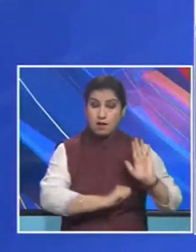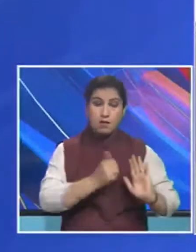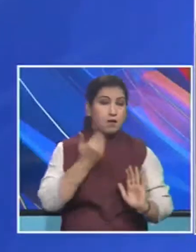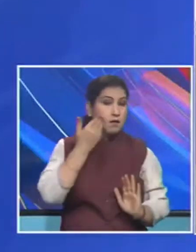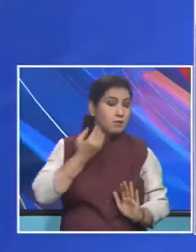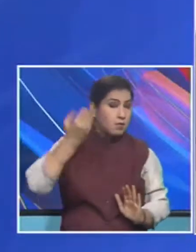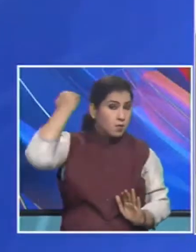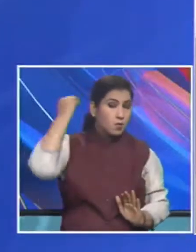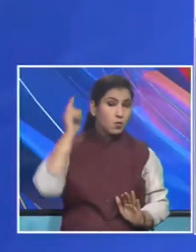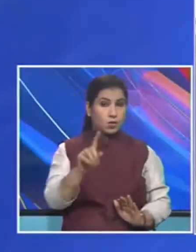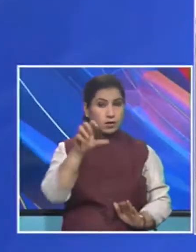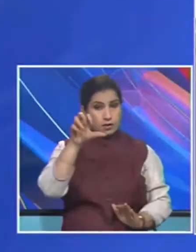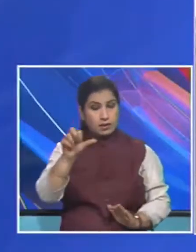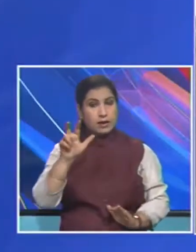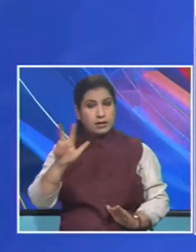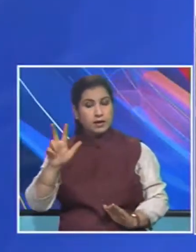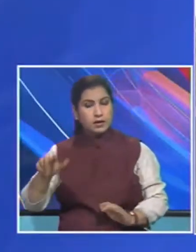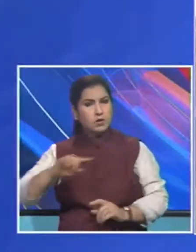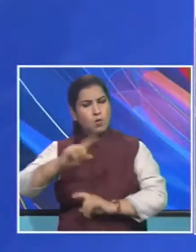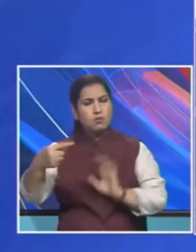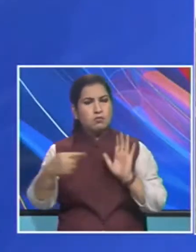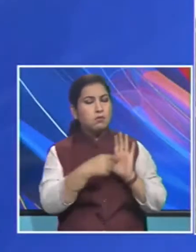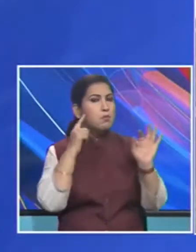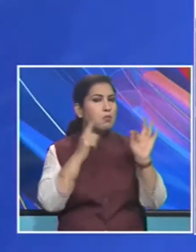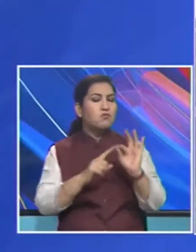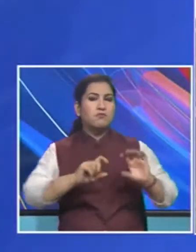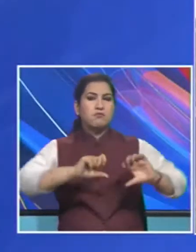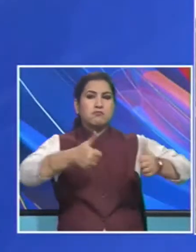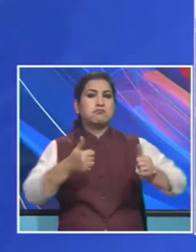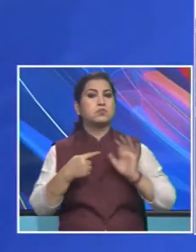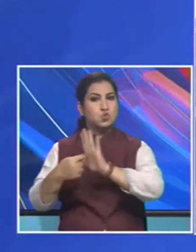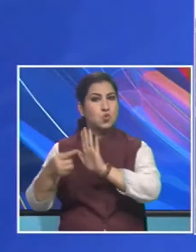1988. They've all seen action there.